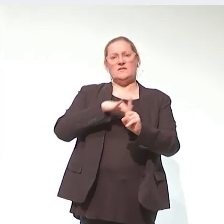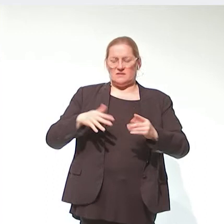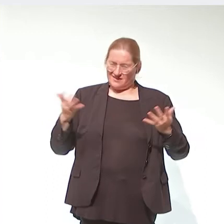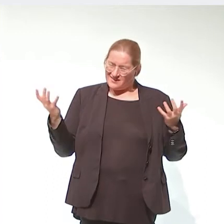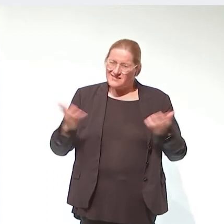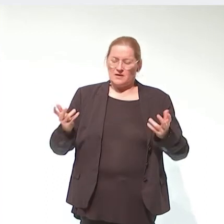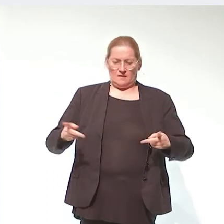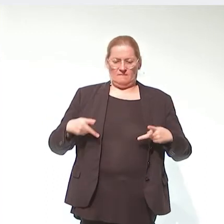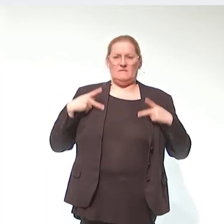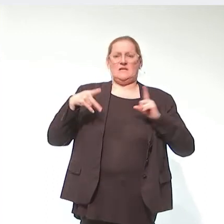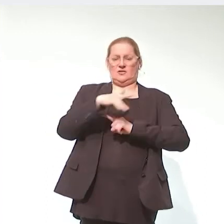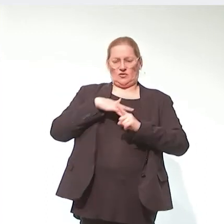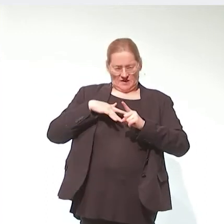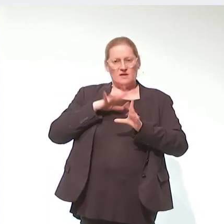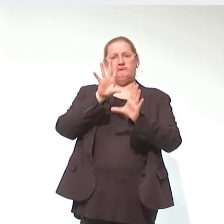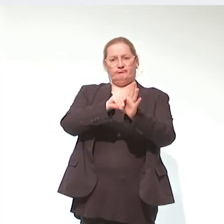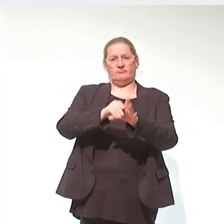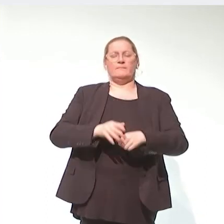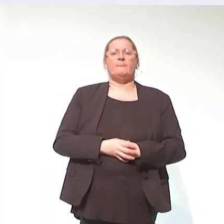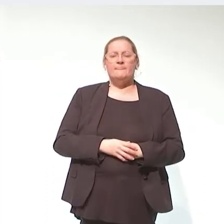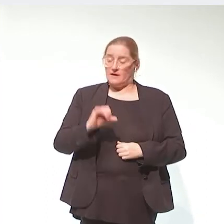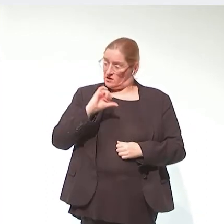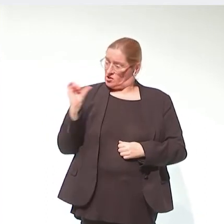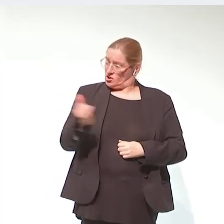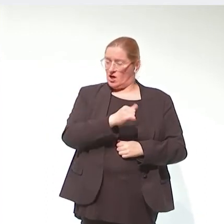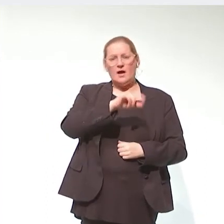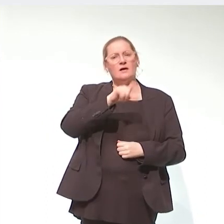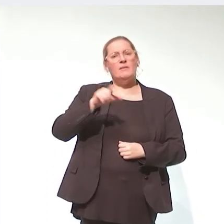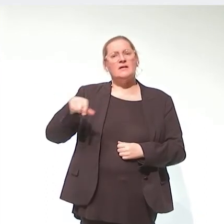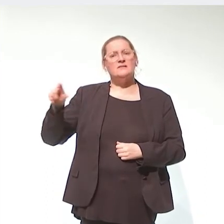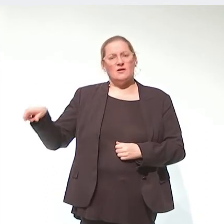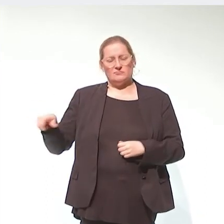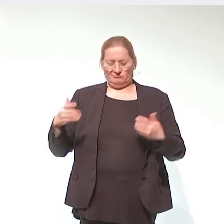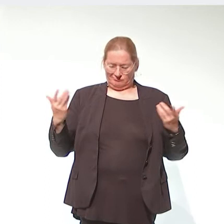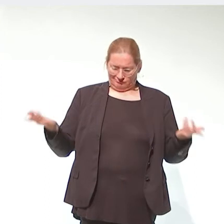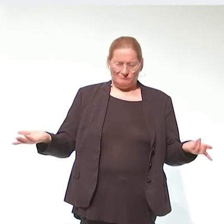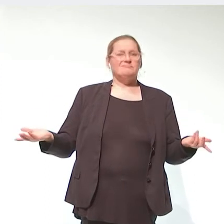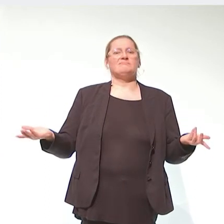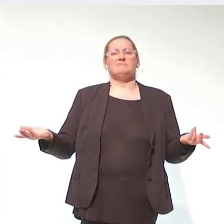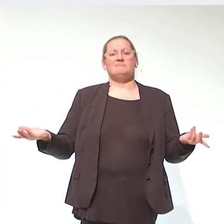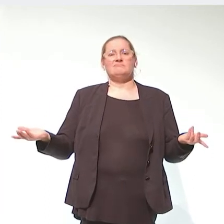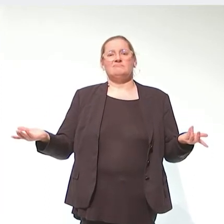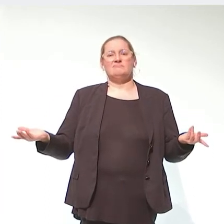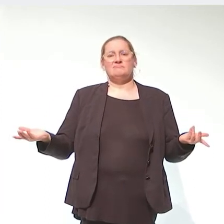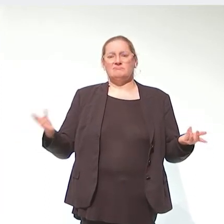give them an opportunity to be part and parcel of social life in the broader community. Everybody